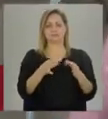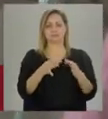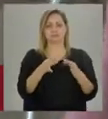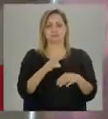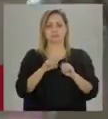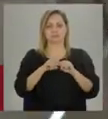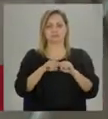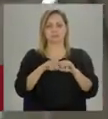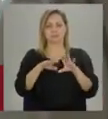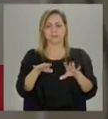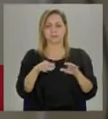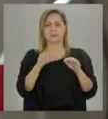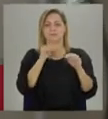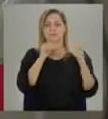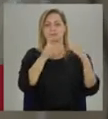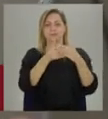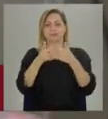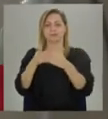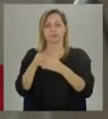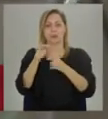pandemic is virtually out of control.